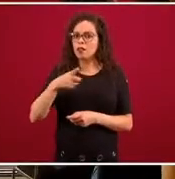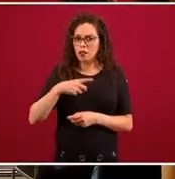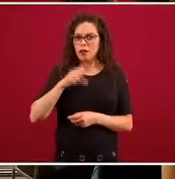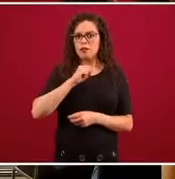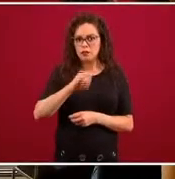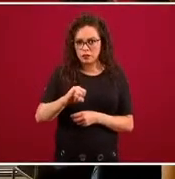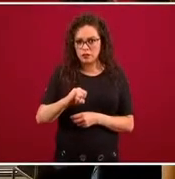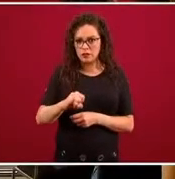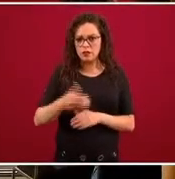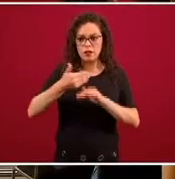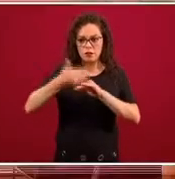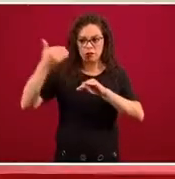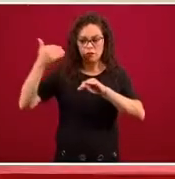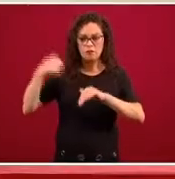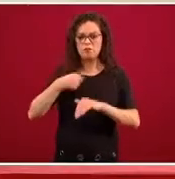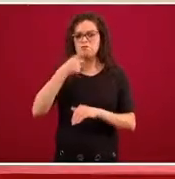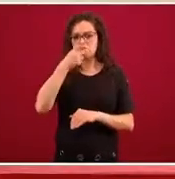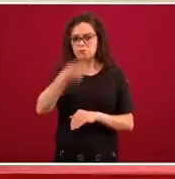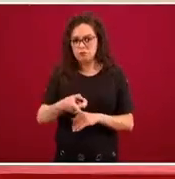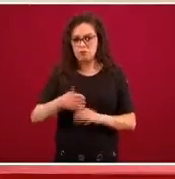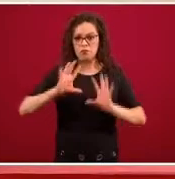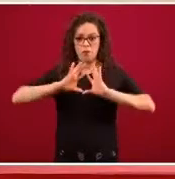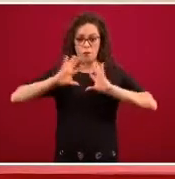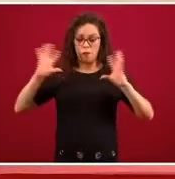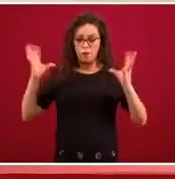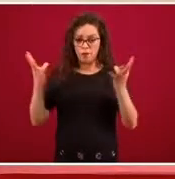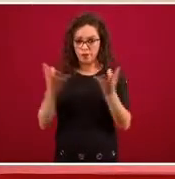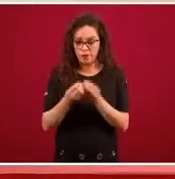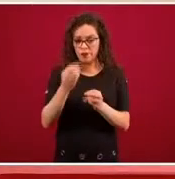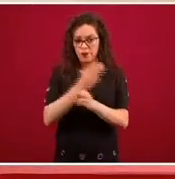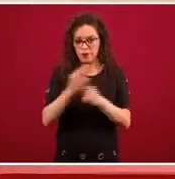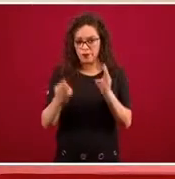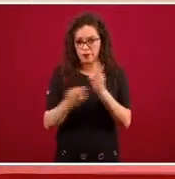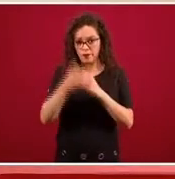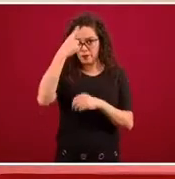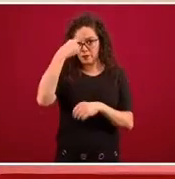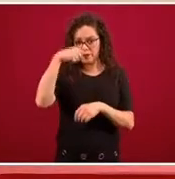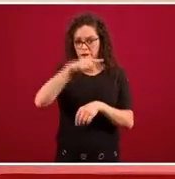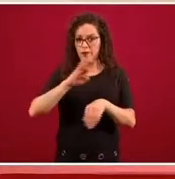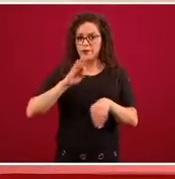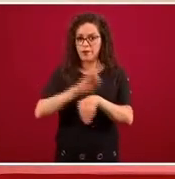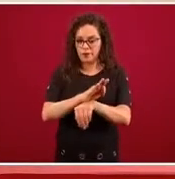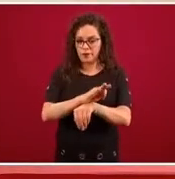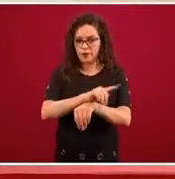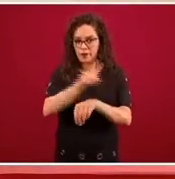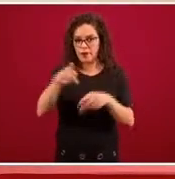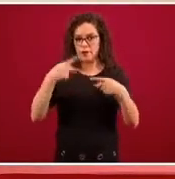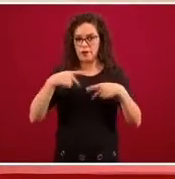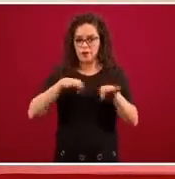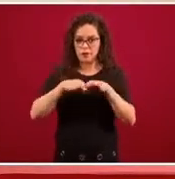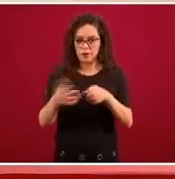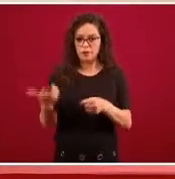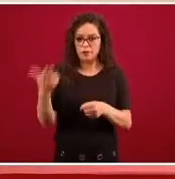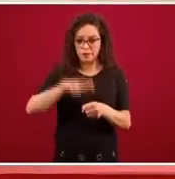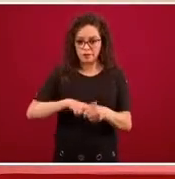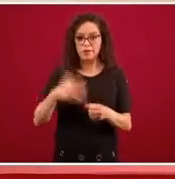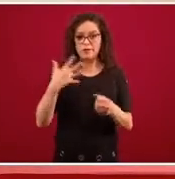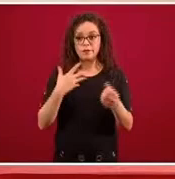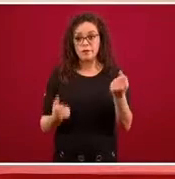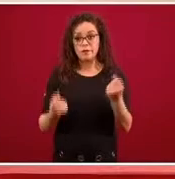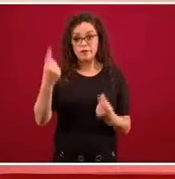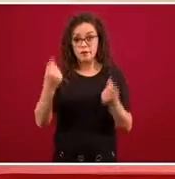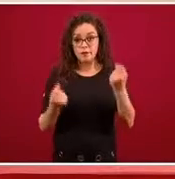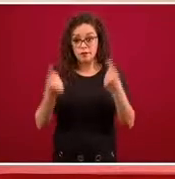have emphasized on many occasions is that out of all of the elements of the personal protection equipment,